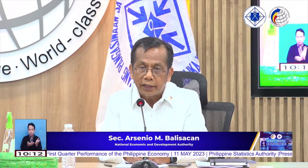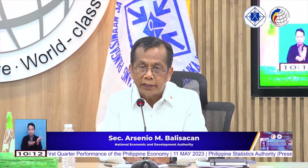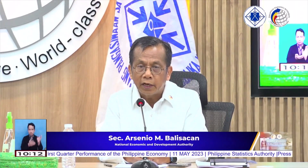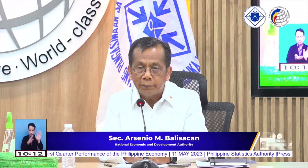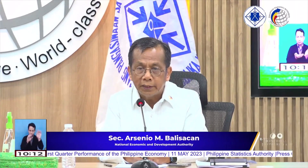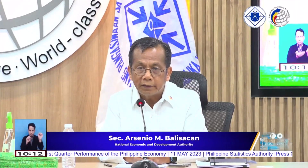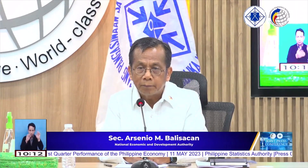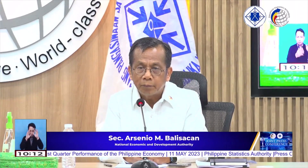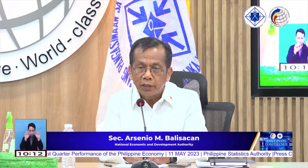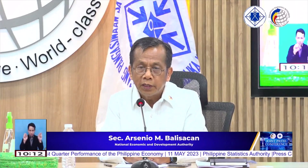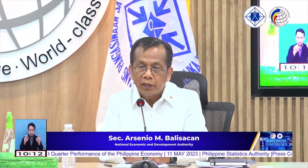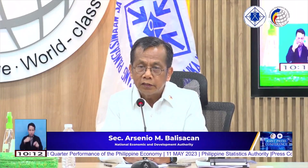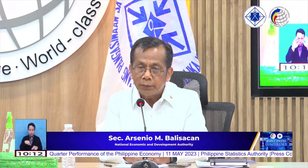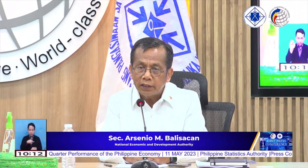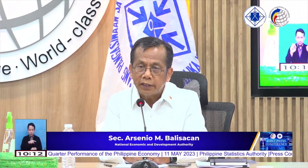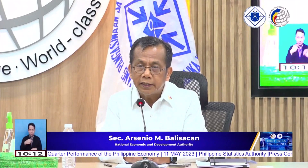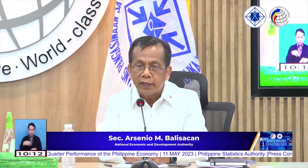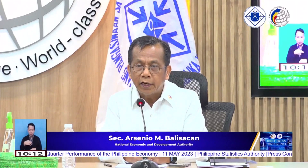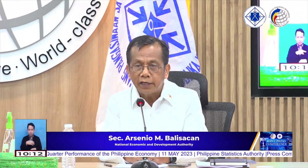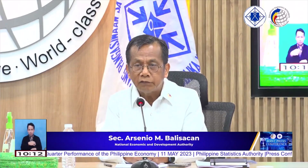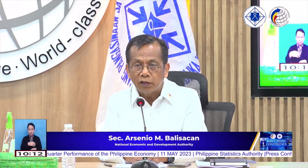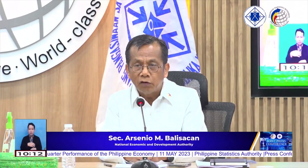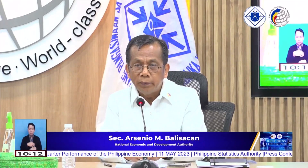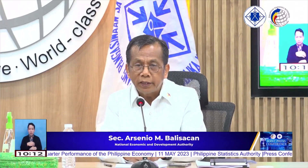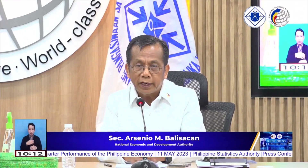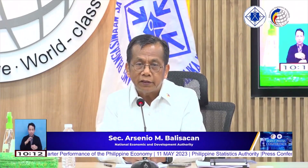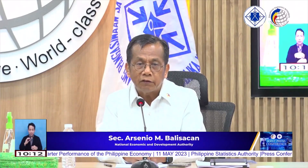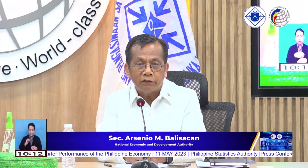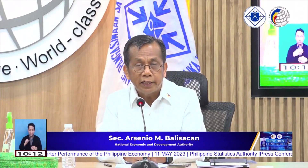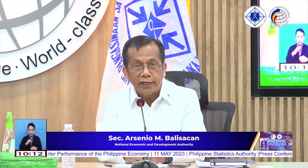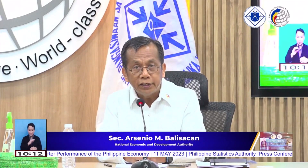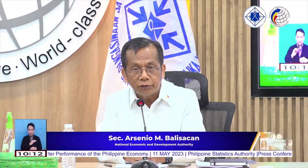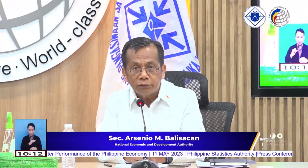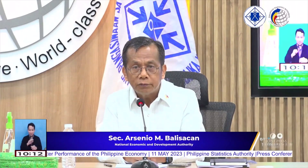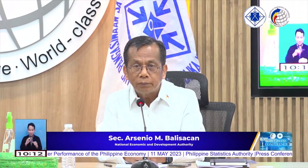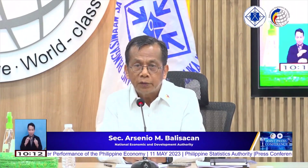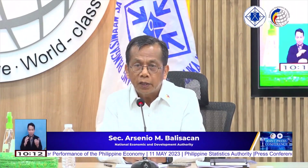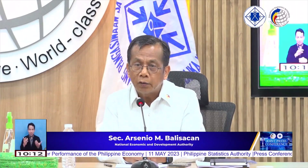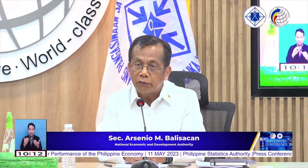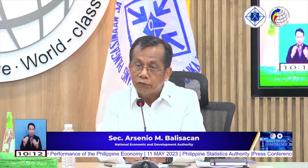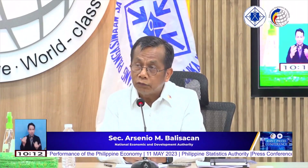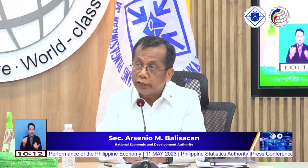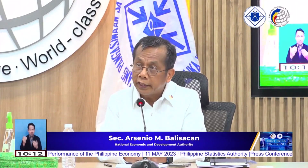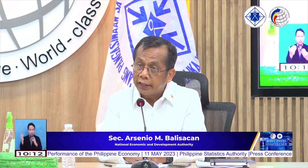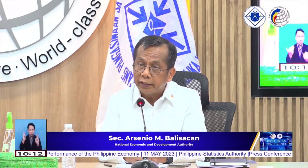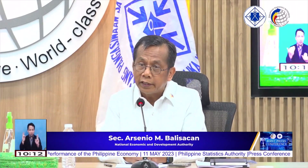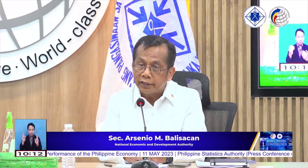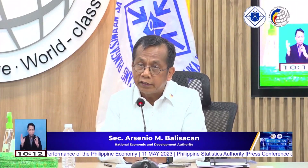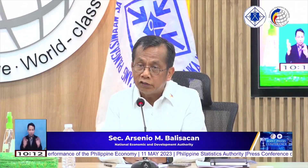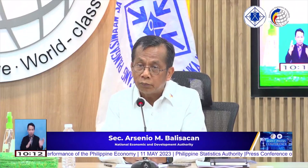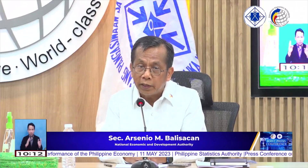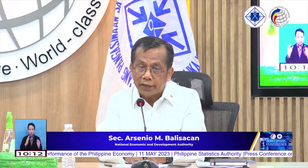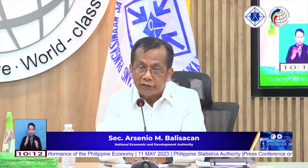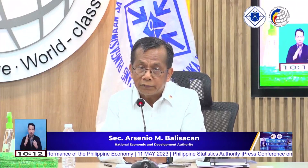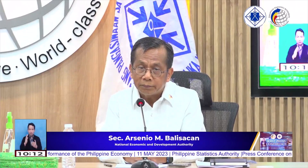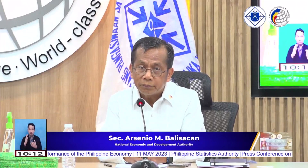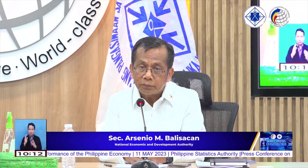the Cabinet, especially in light of the looming threat of El Nino and our food and energy